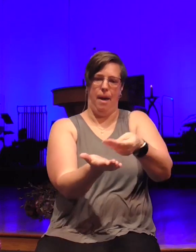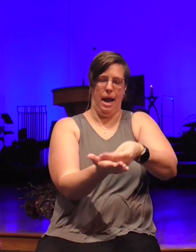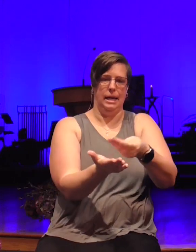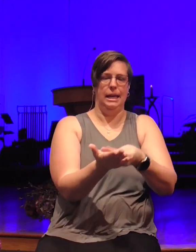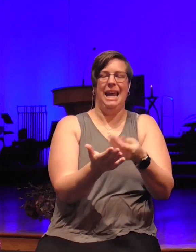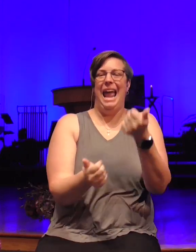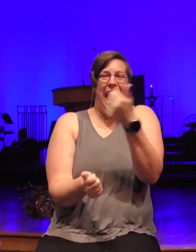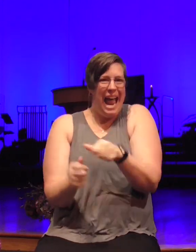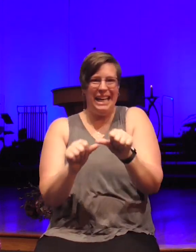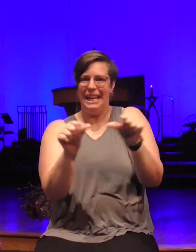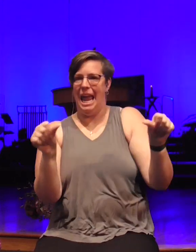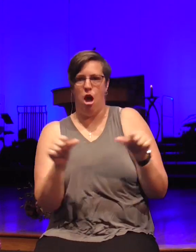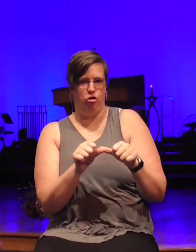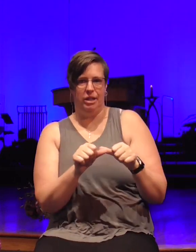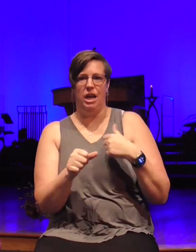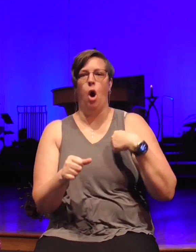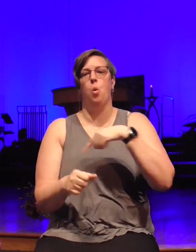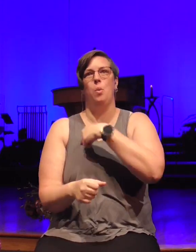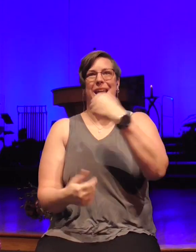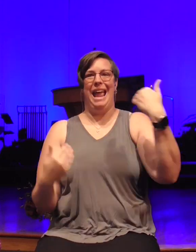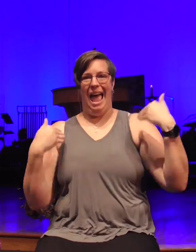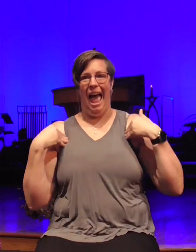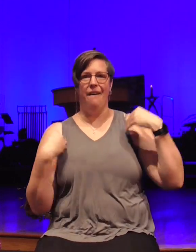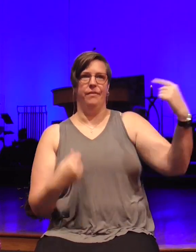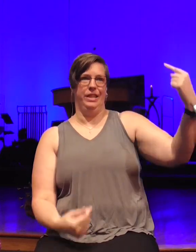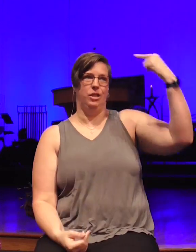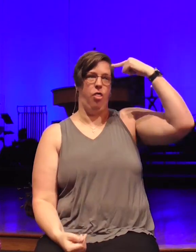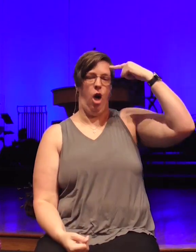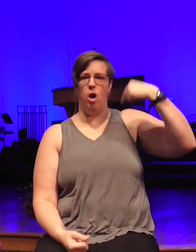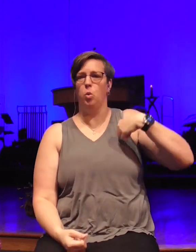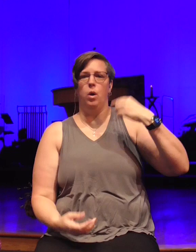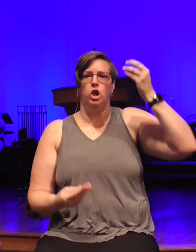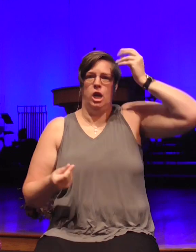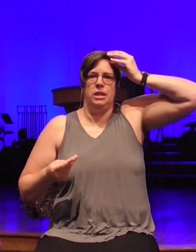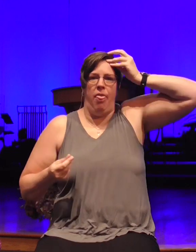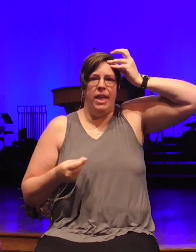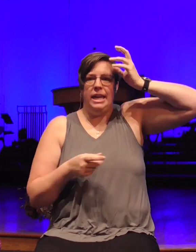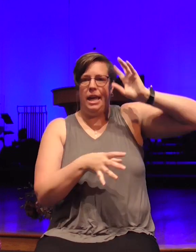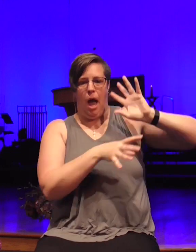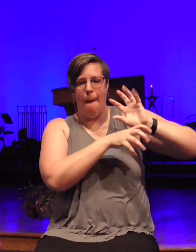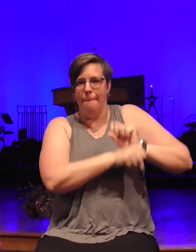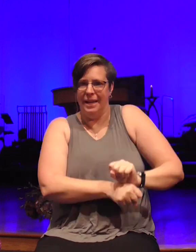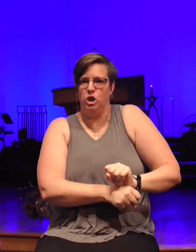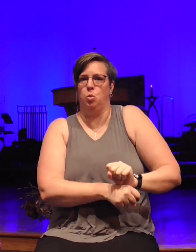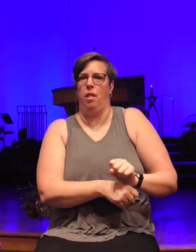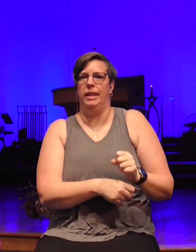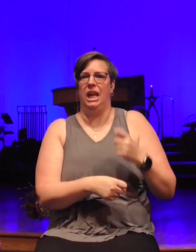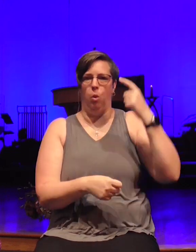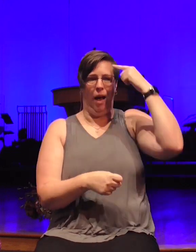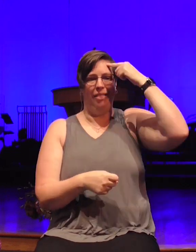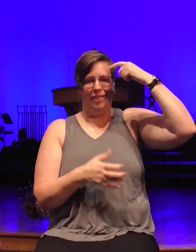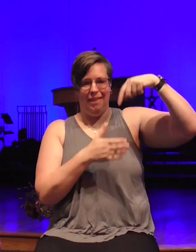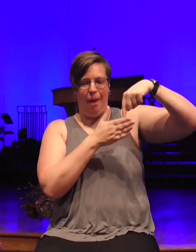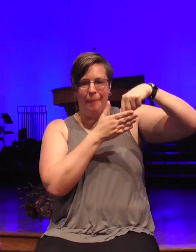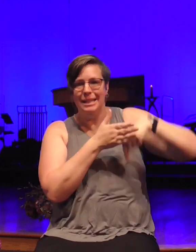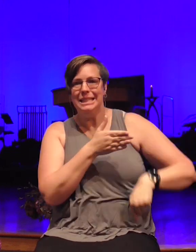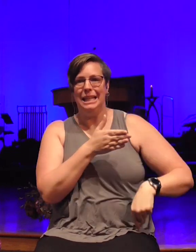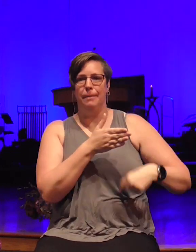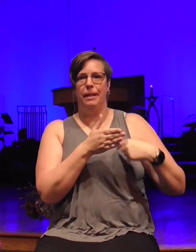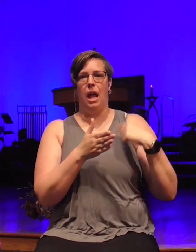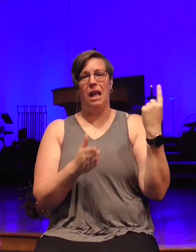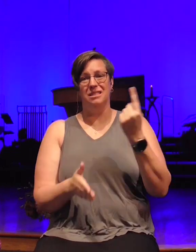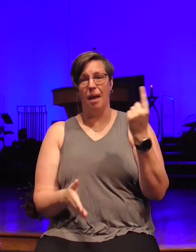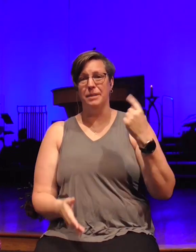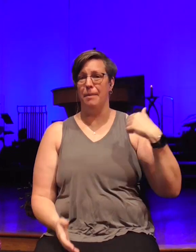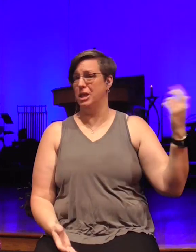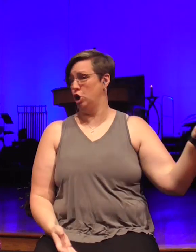life. We build these thoughts. We think them habitually. We think them deeply. They sometimes are lodged